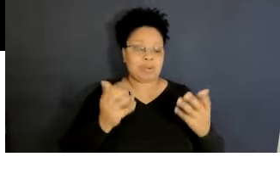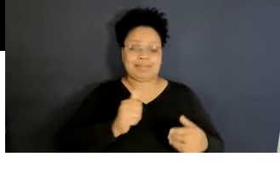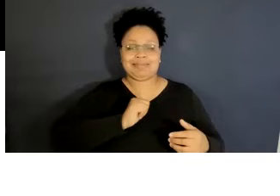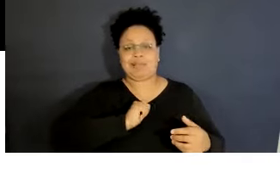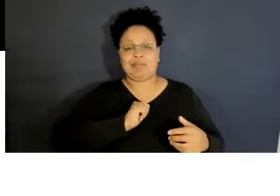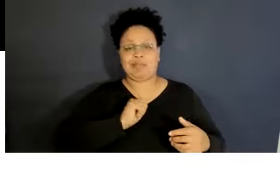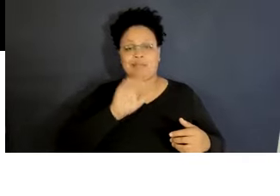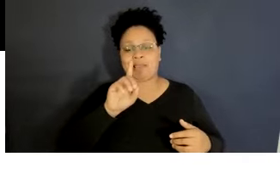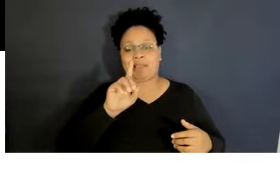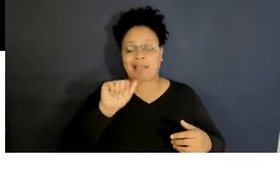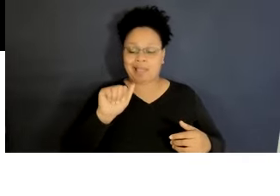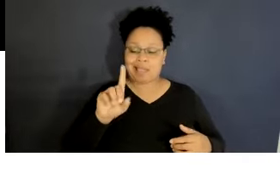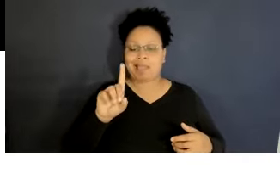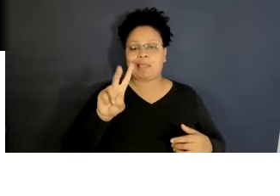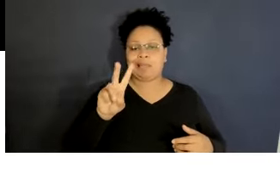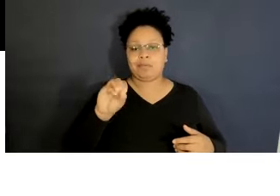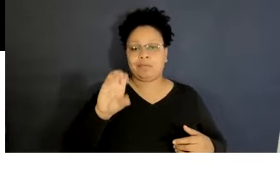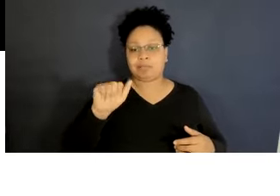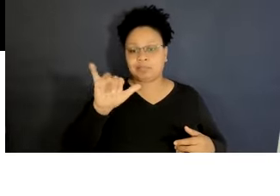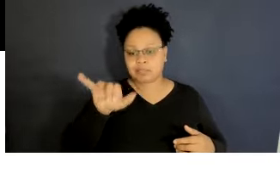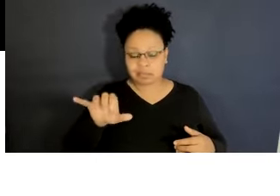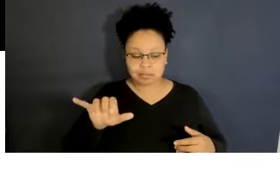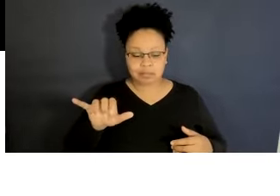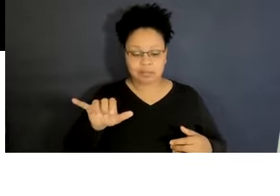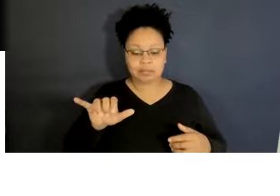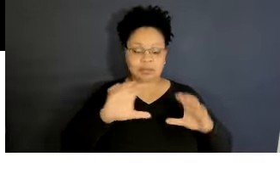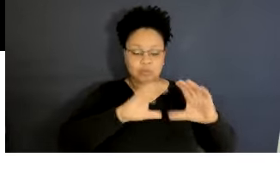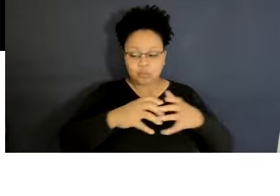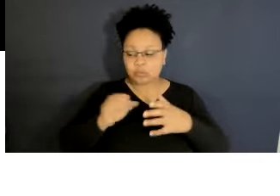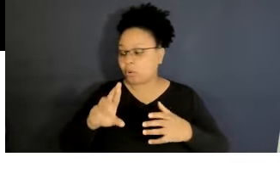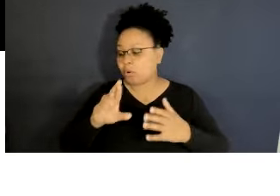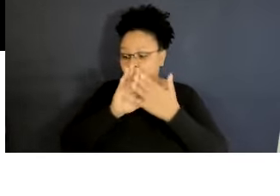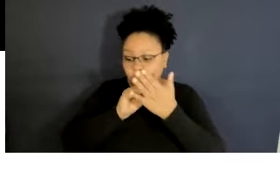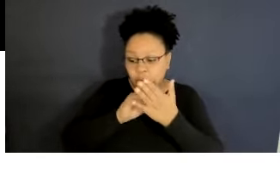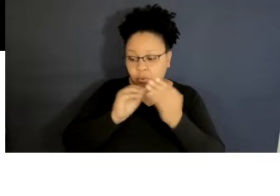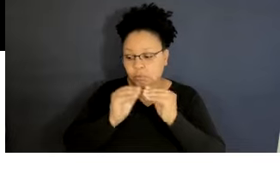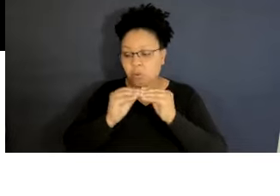movement or disabled people in general, I would suggest